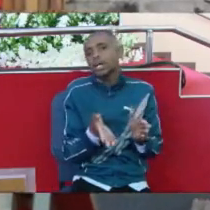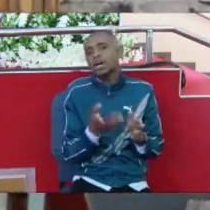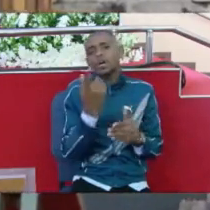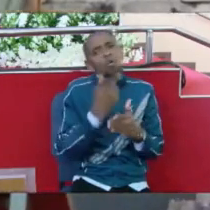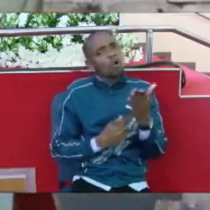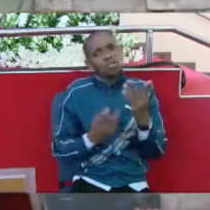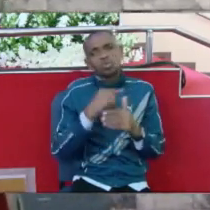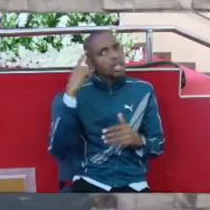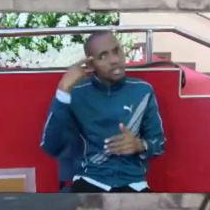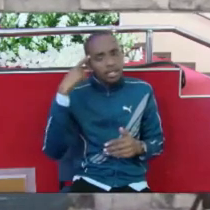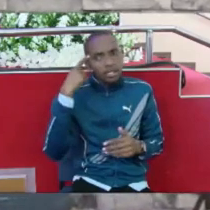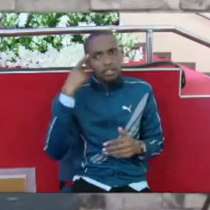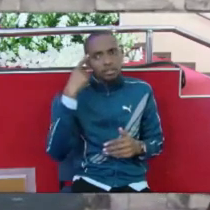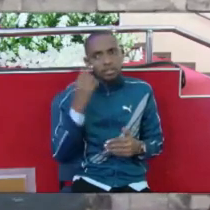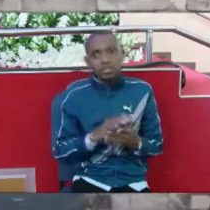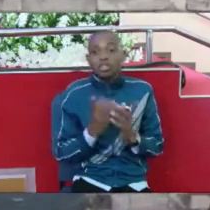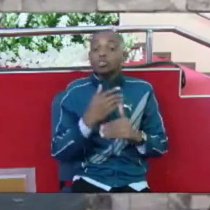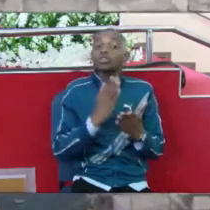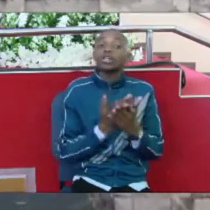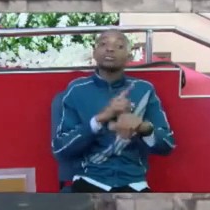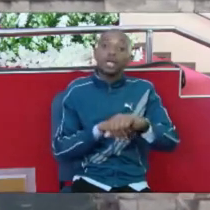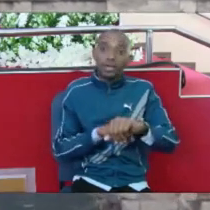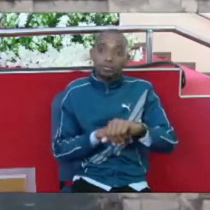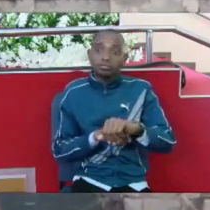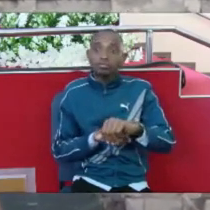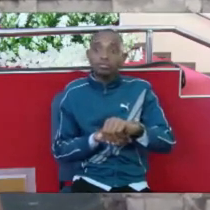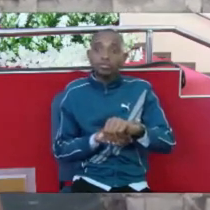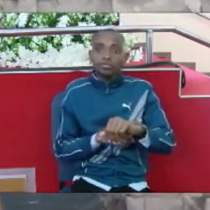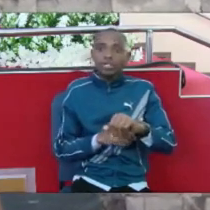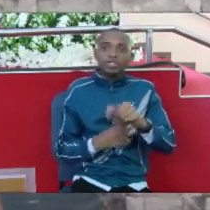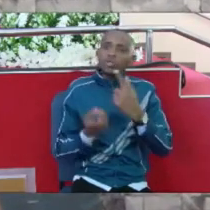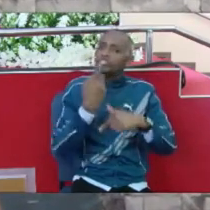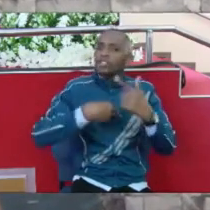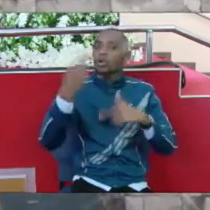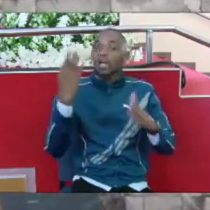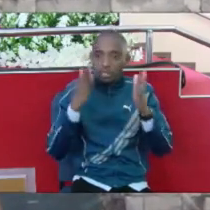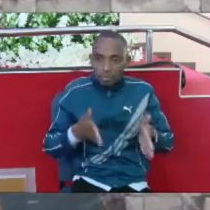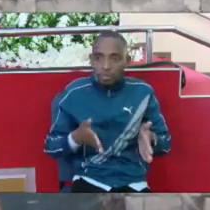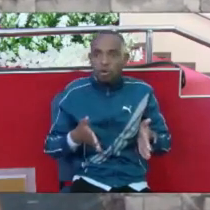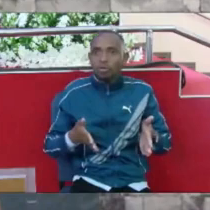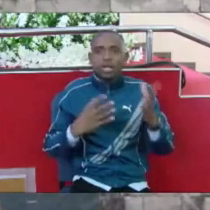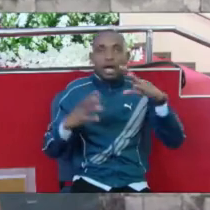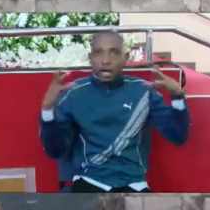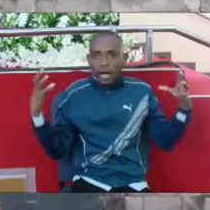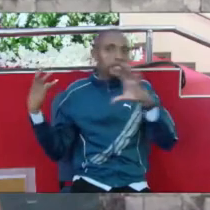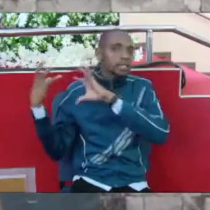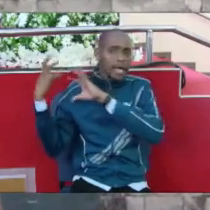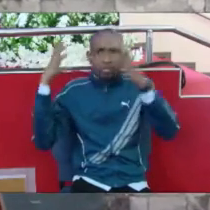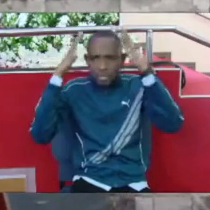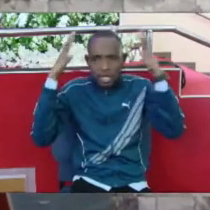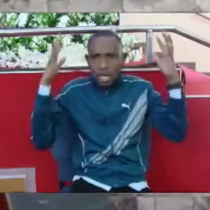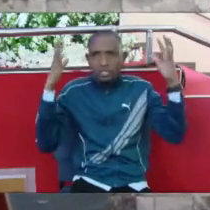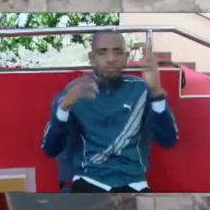thinking? So in time, the victorious man carrying a big head, he was made